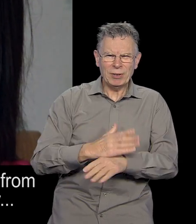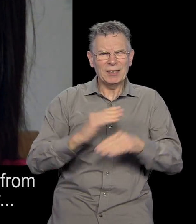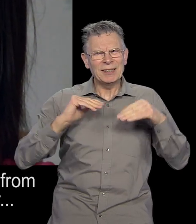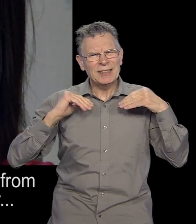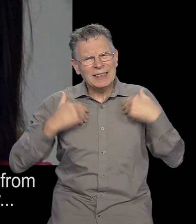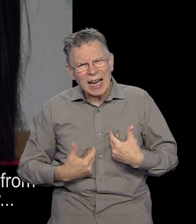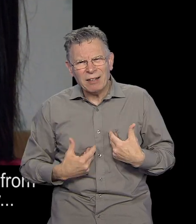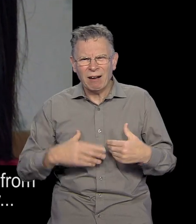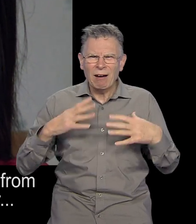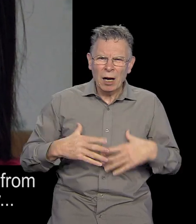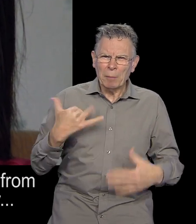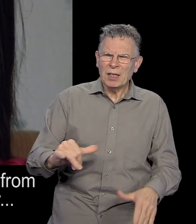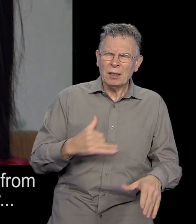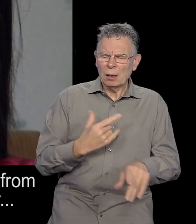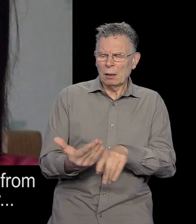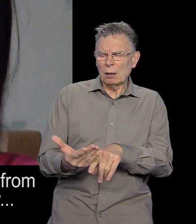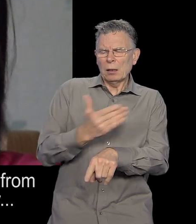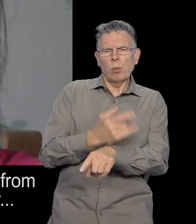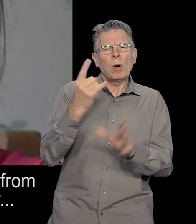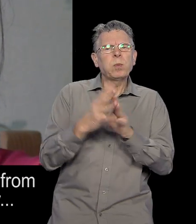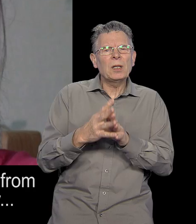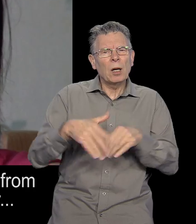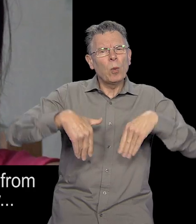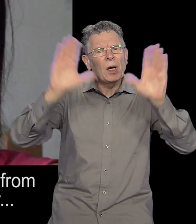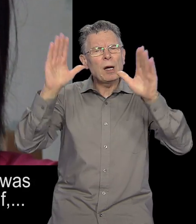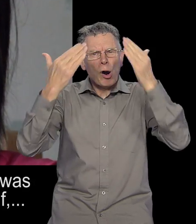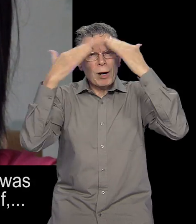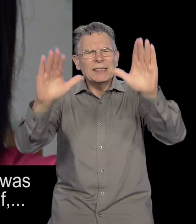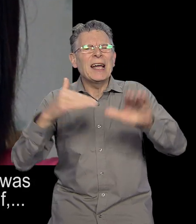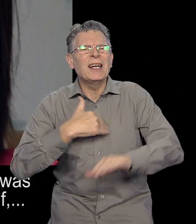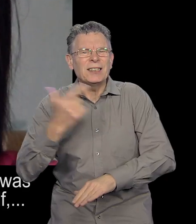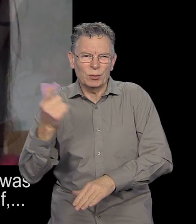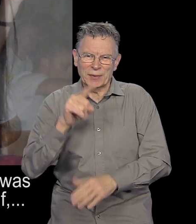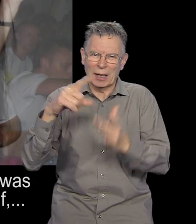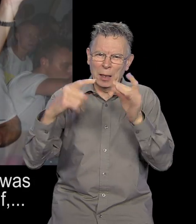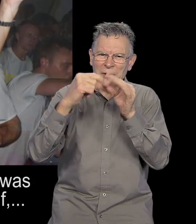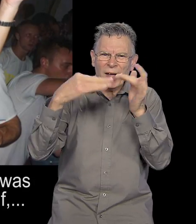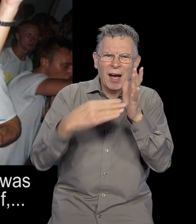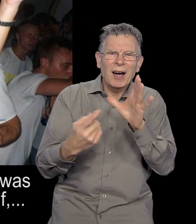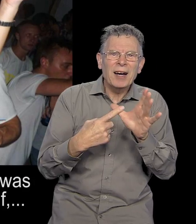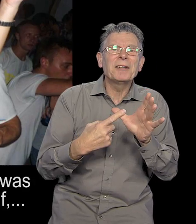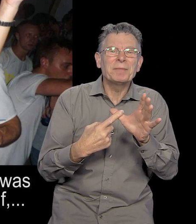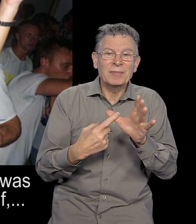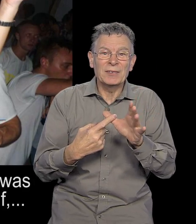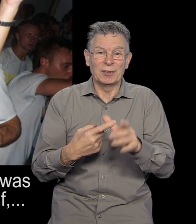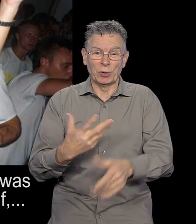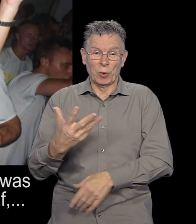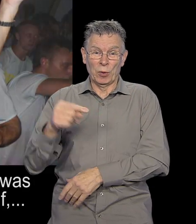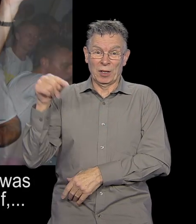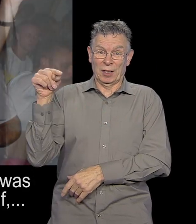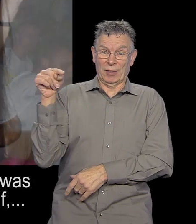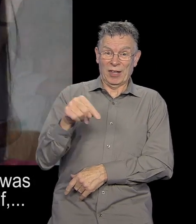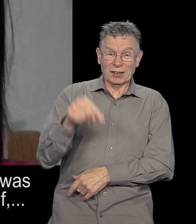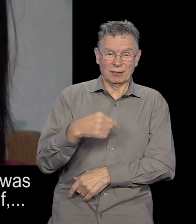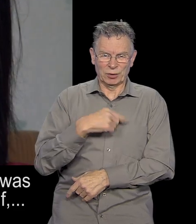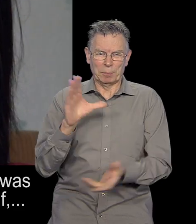really tired and really worn out from the week before my holiday. You know, I'd be for the week before. And then I was in the club